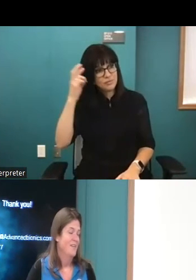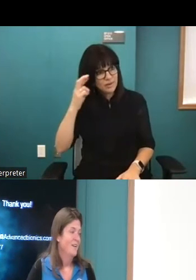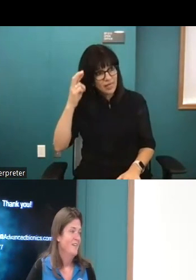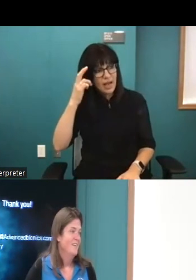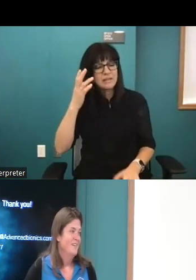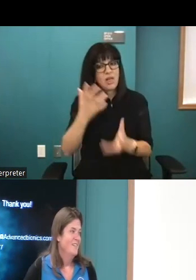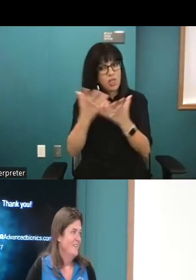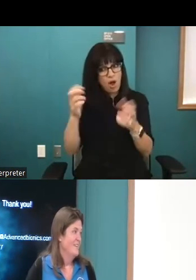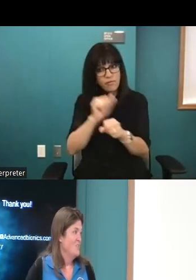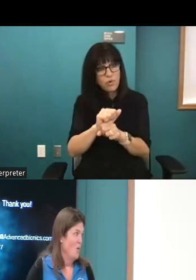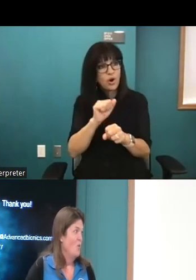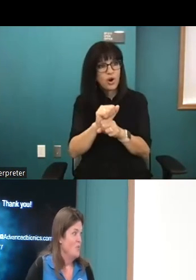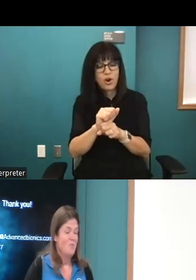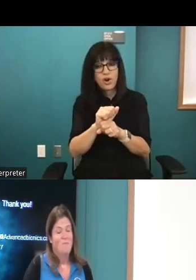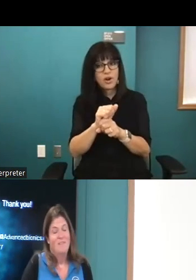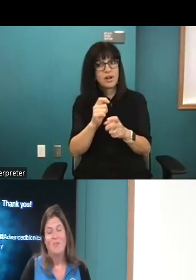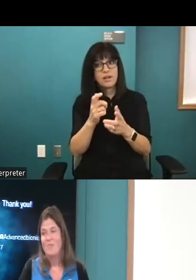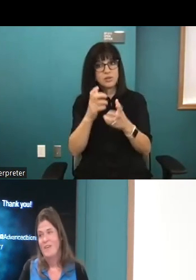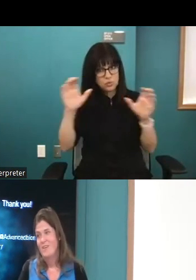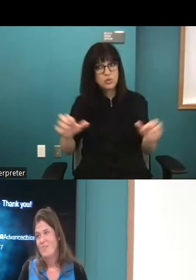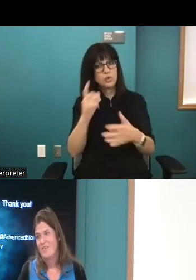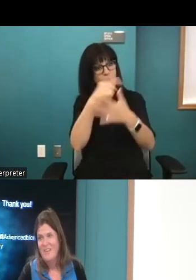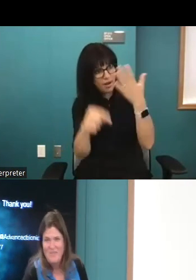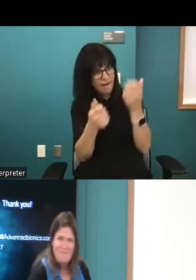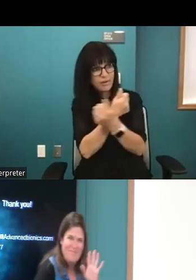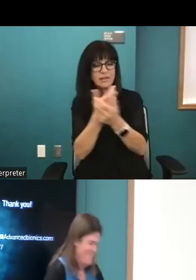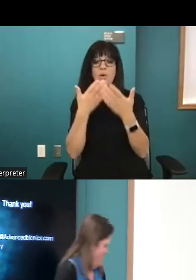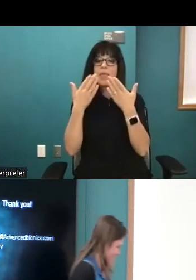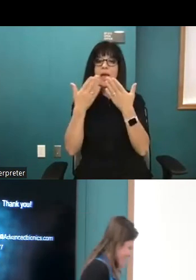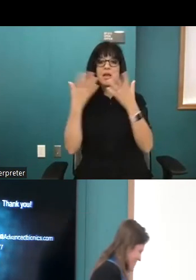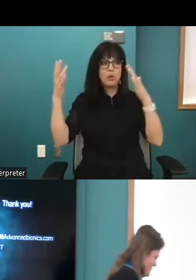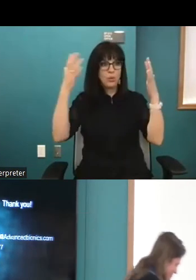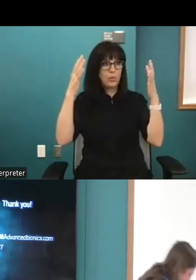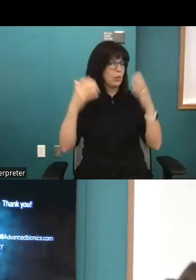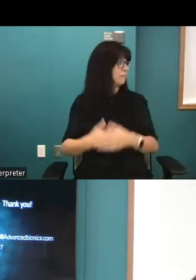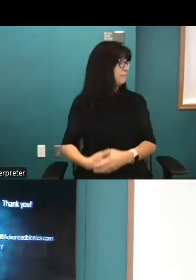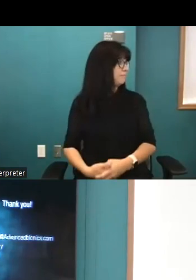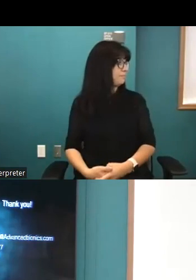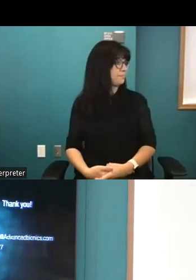to do all you do. So thank you. Thanks, Al.